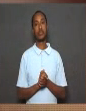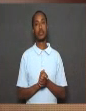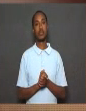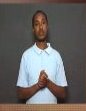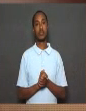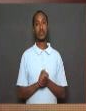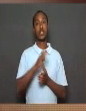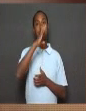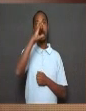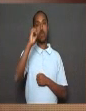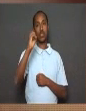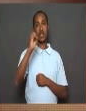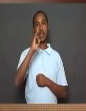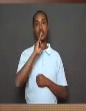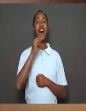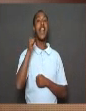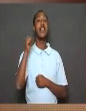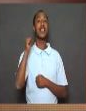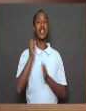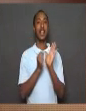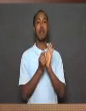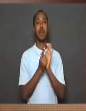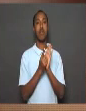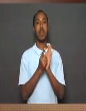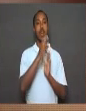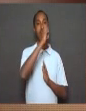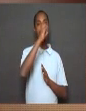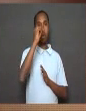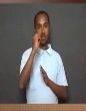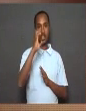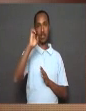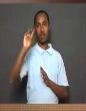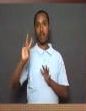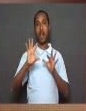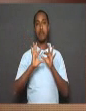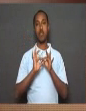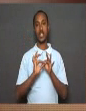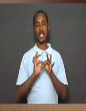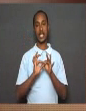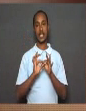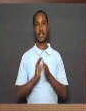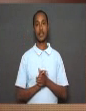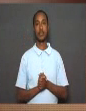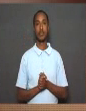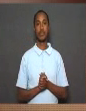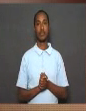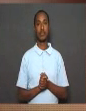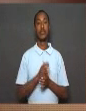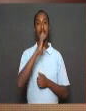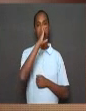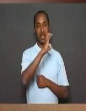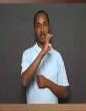Carbon monoxide is another example of coordinate covalent bond.